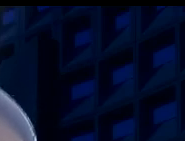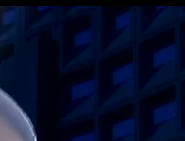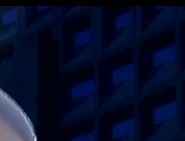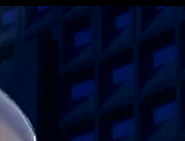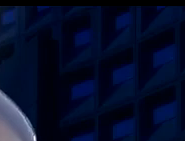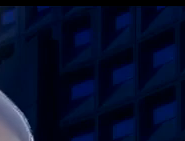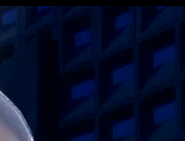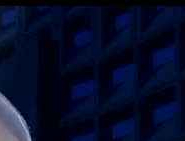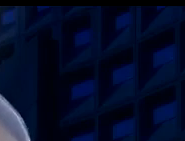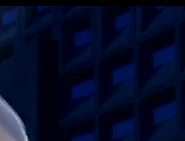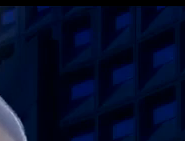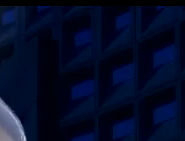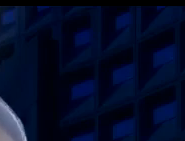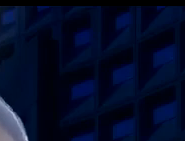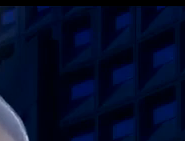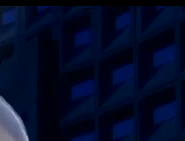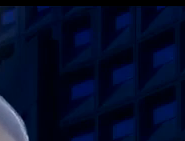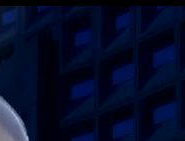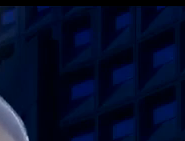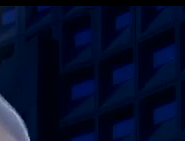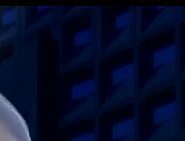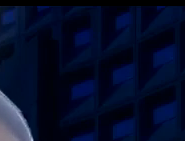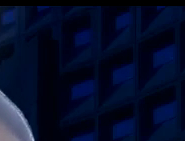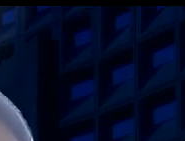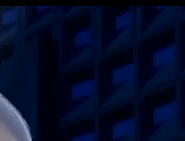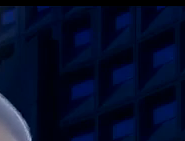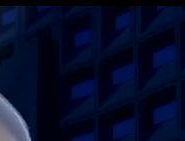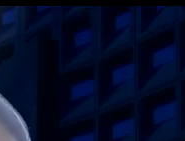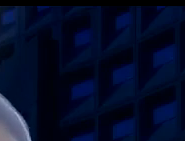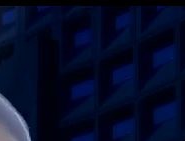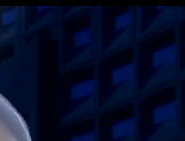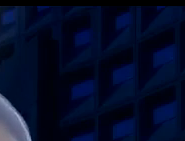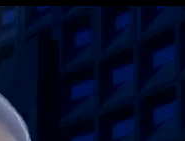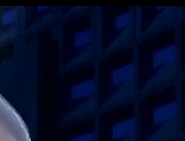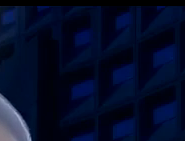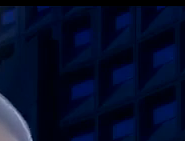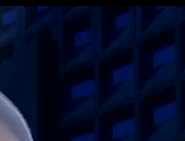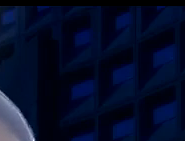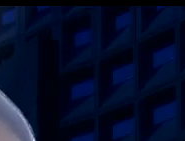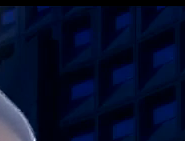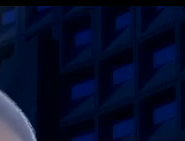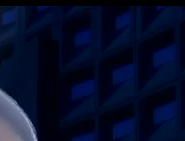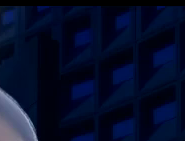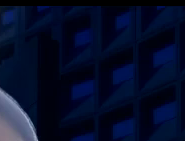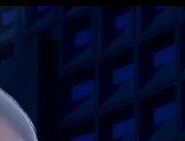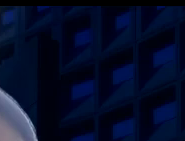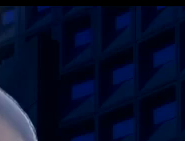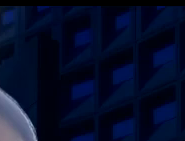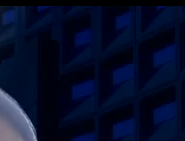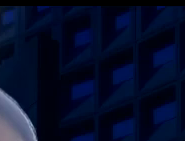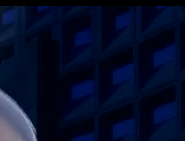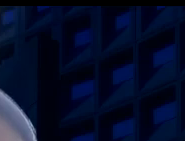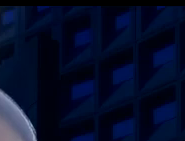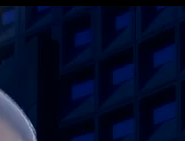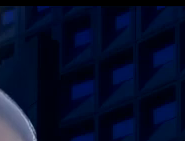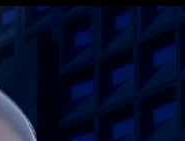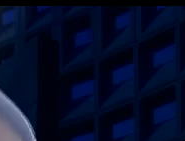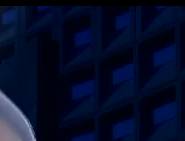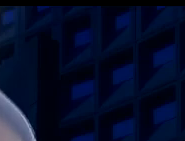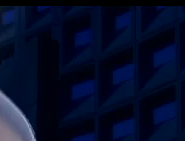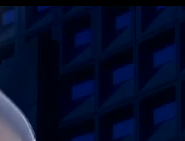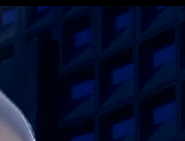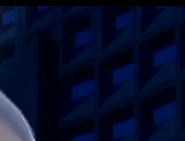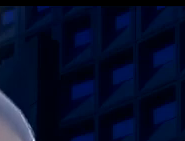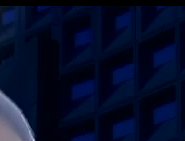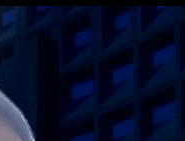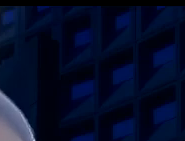very specific in the way that they would like landlords and housing providers to look at criminal history, weighing in, as Megan said, what